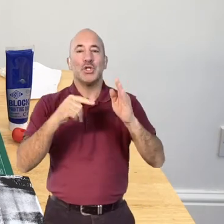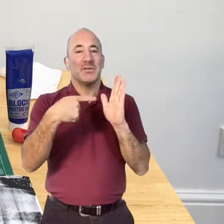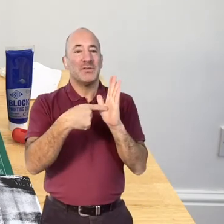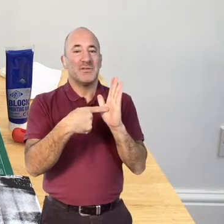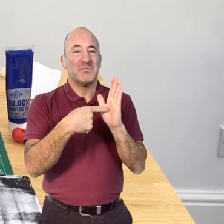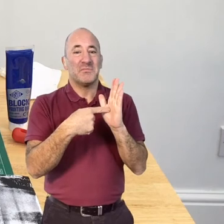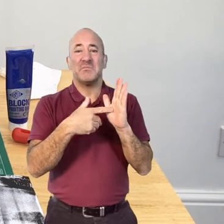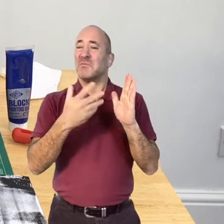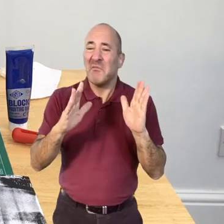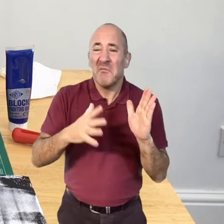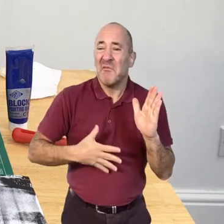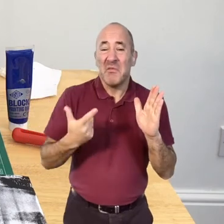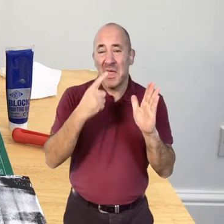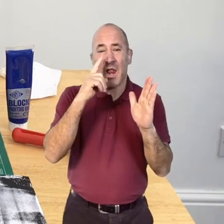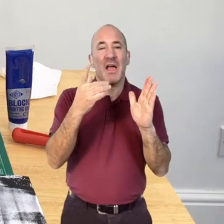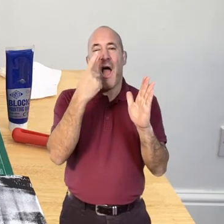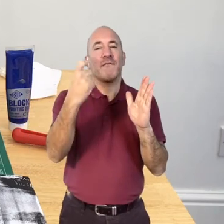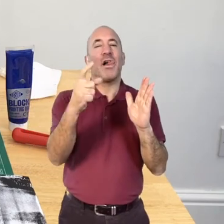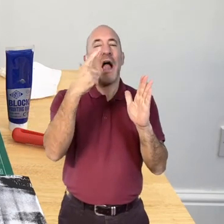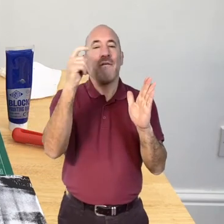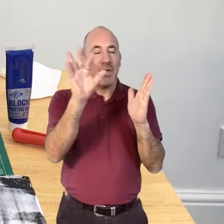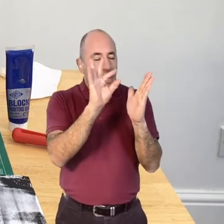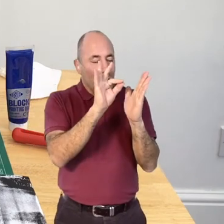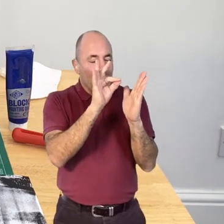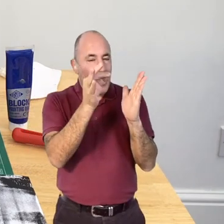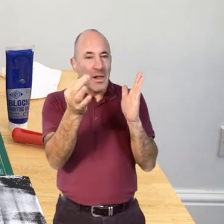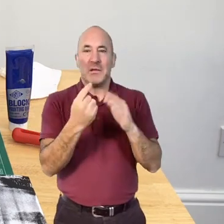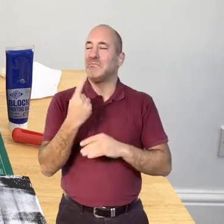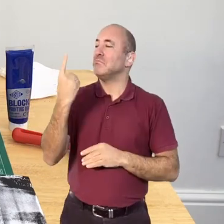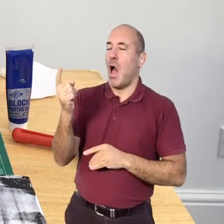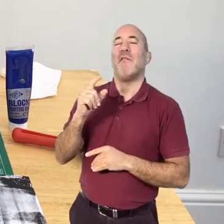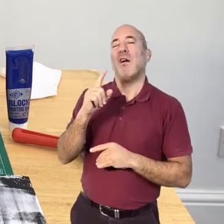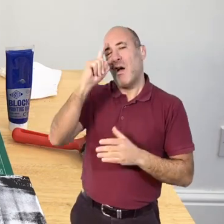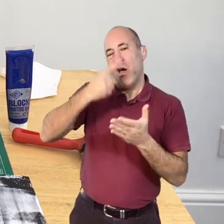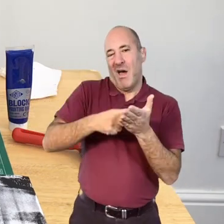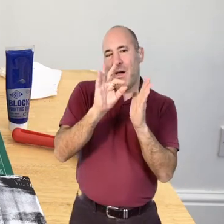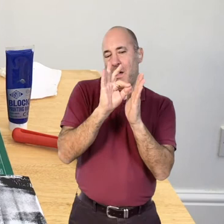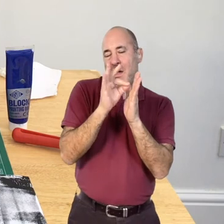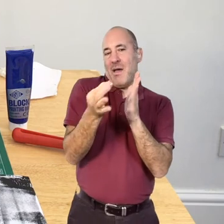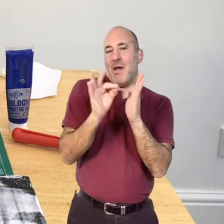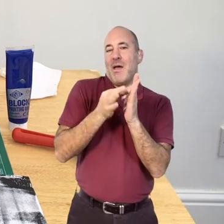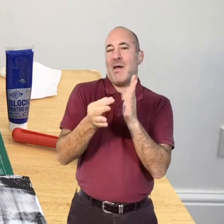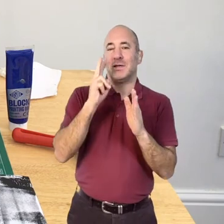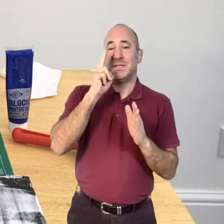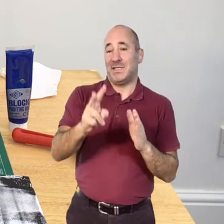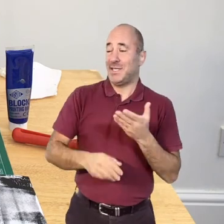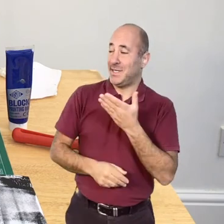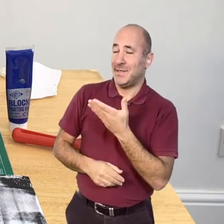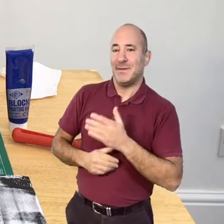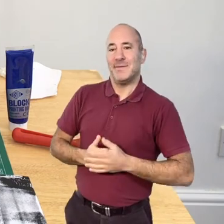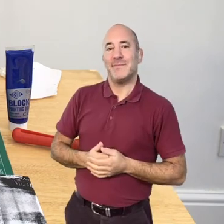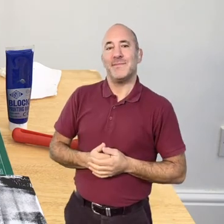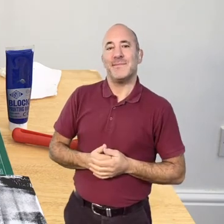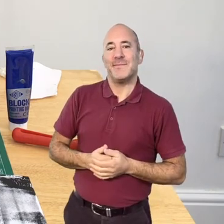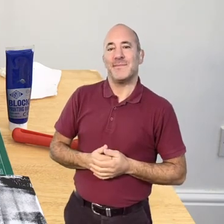have a print collage, or you can do this and you can just gently peel them away. So I'm